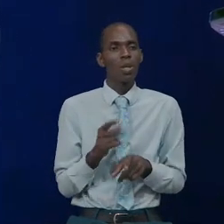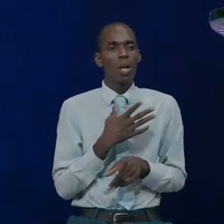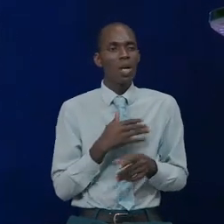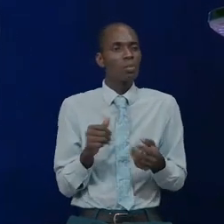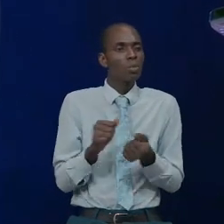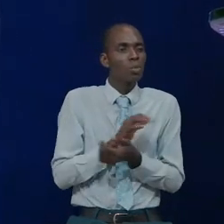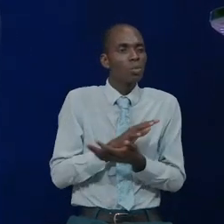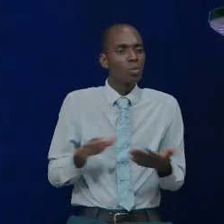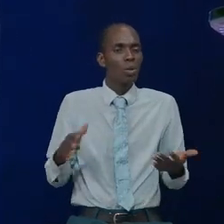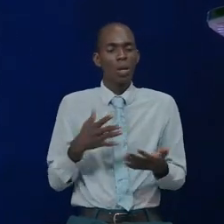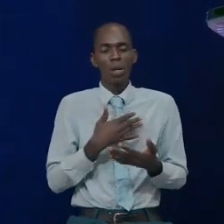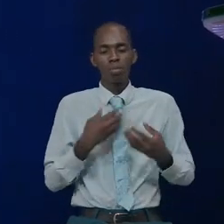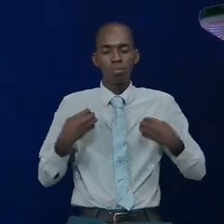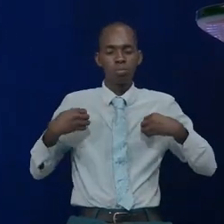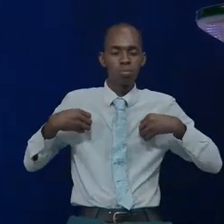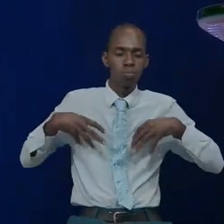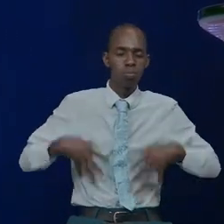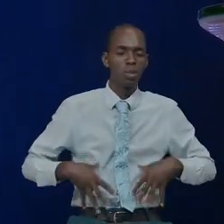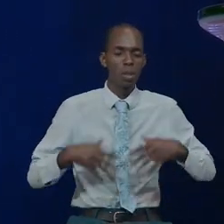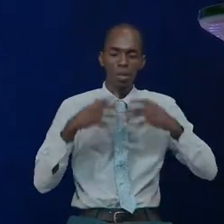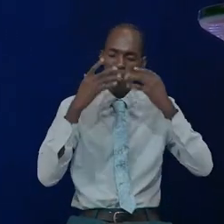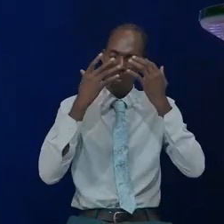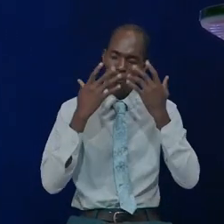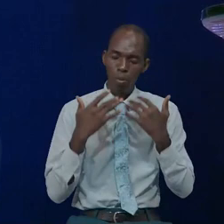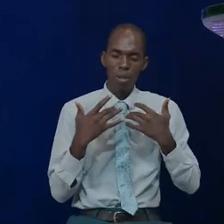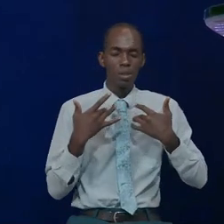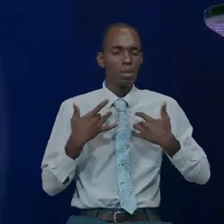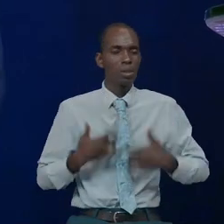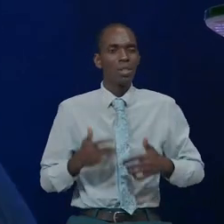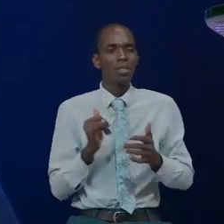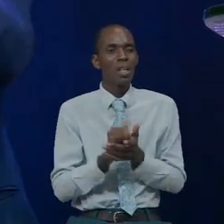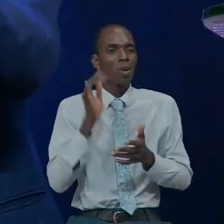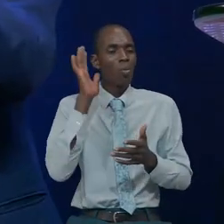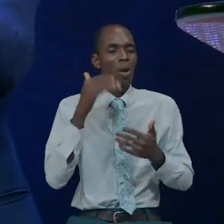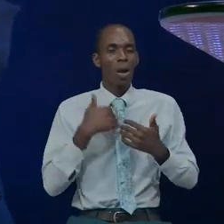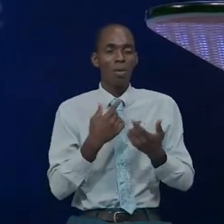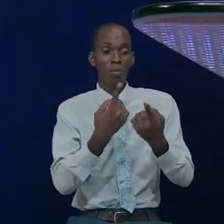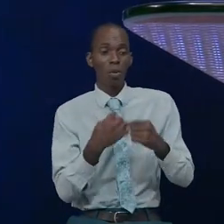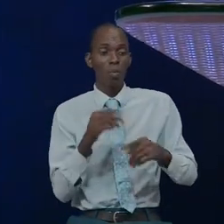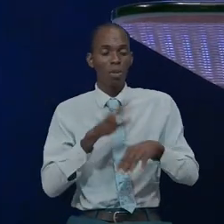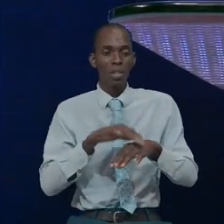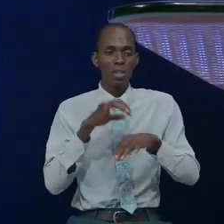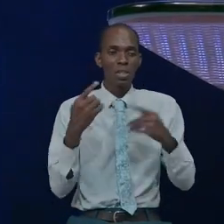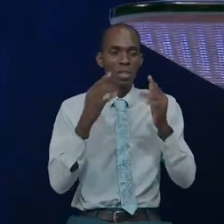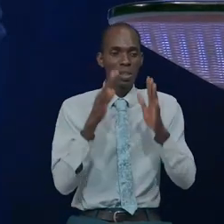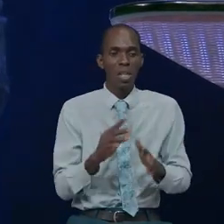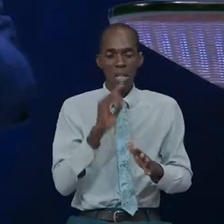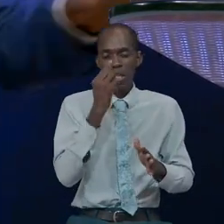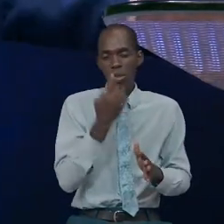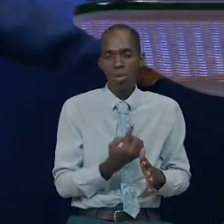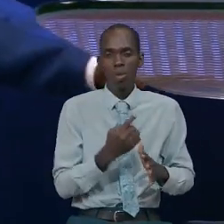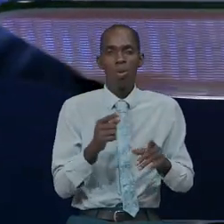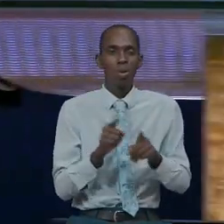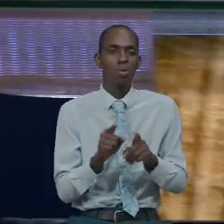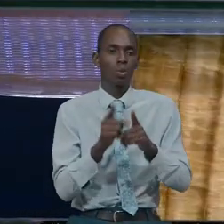and devastation, desolation that should have come upon the heathen alone also came